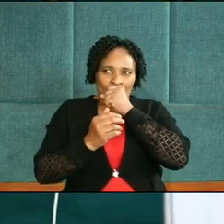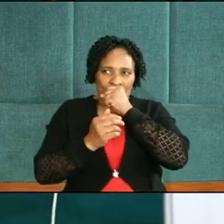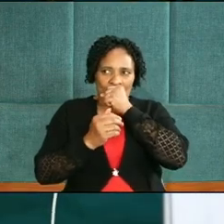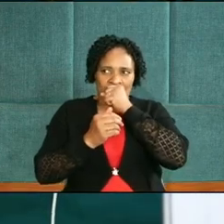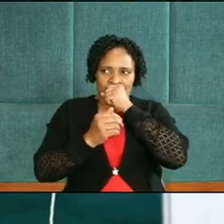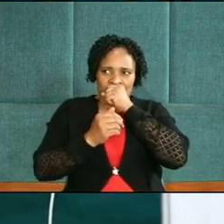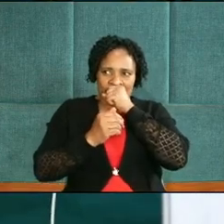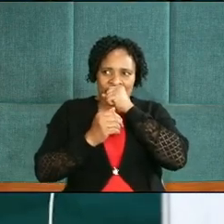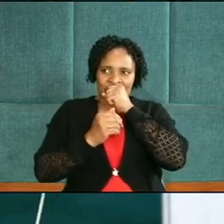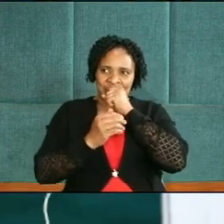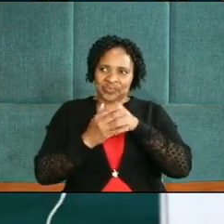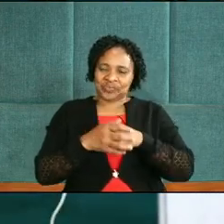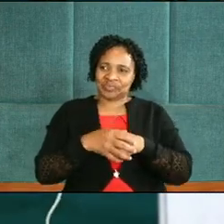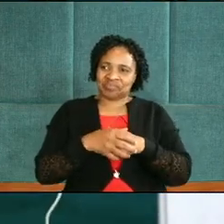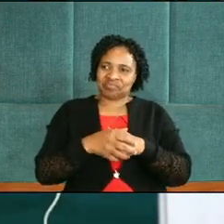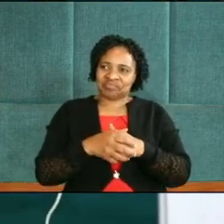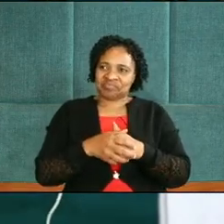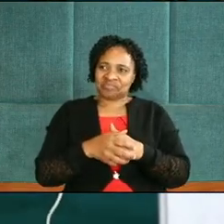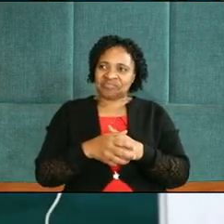I'm done.